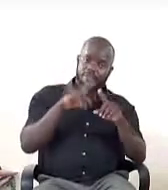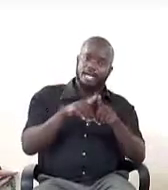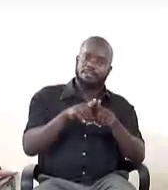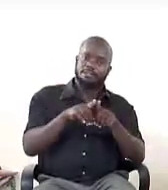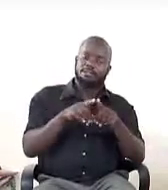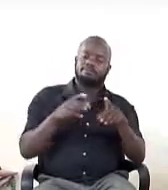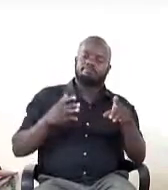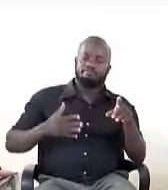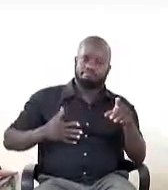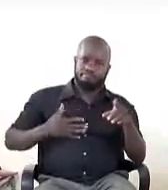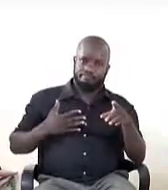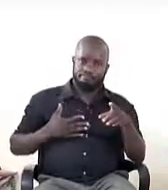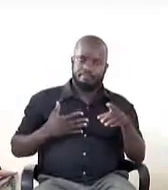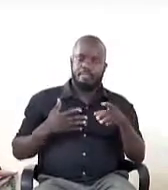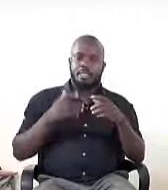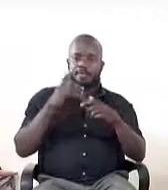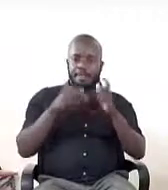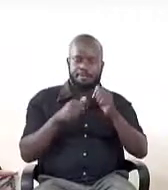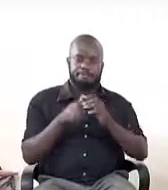fluids.